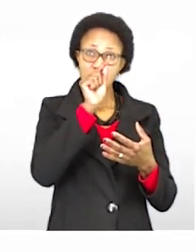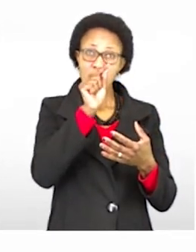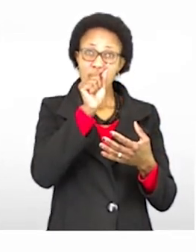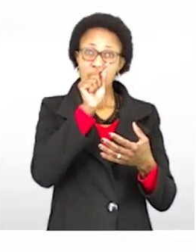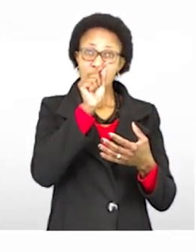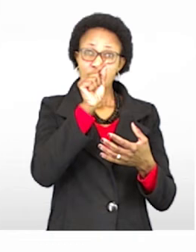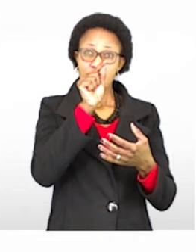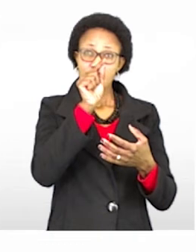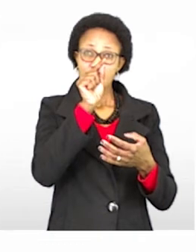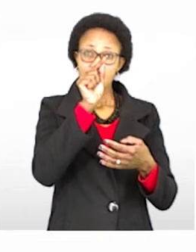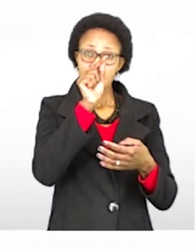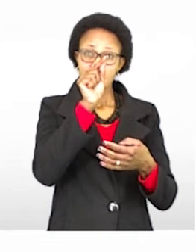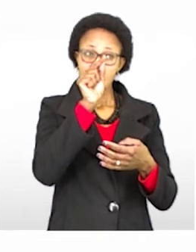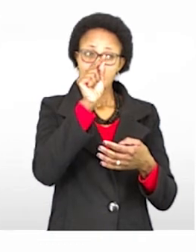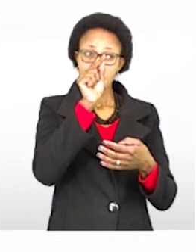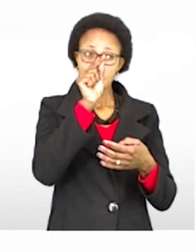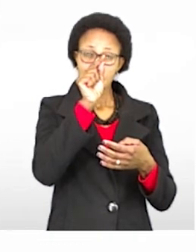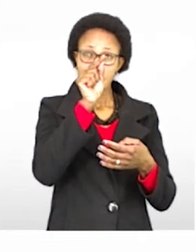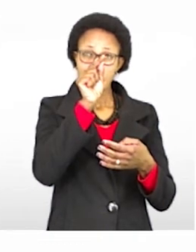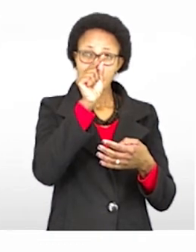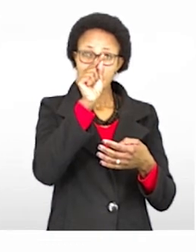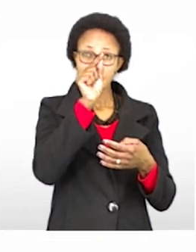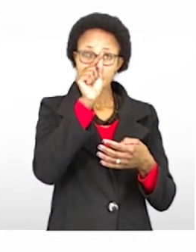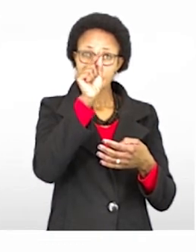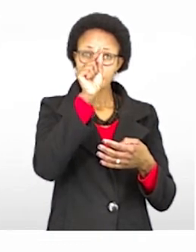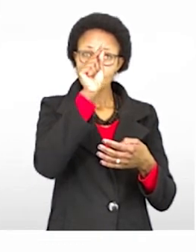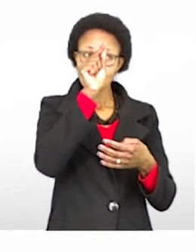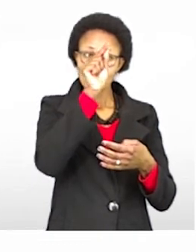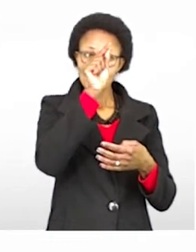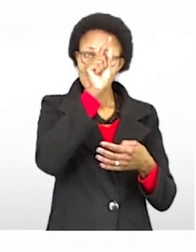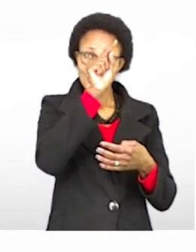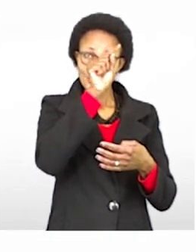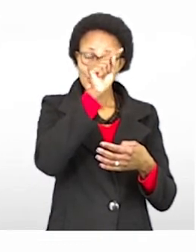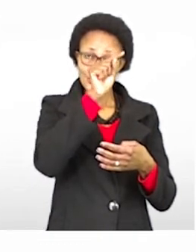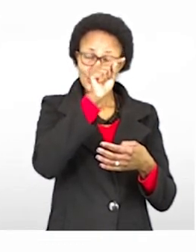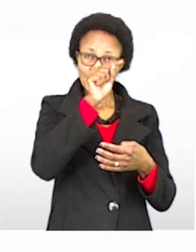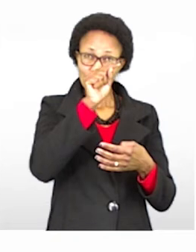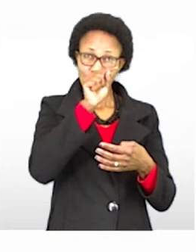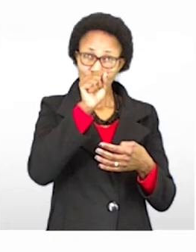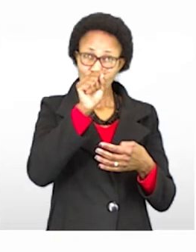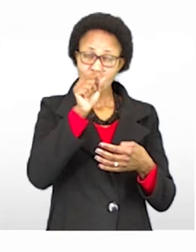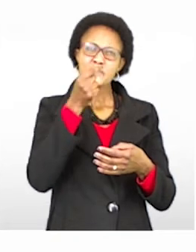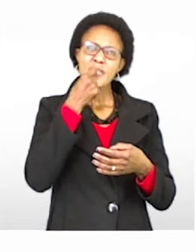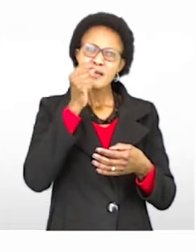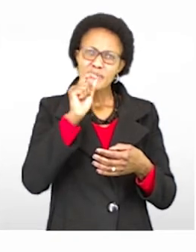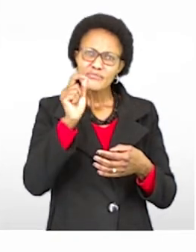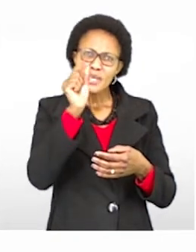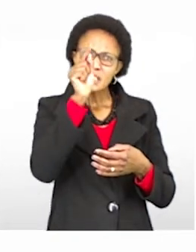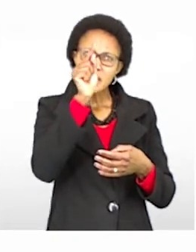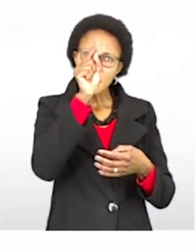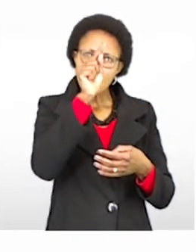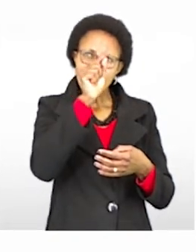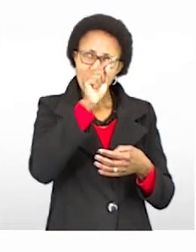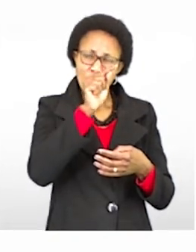going to trace round the number 8. You can even try with your pencil.